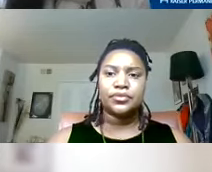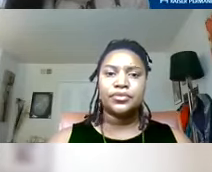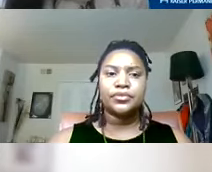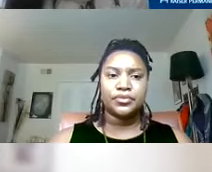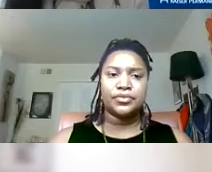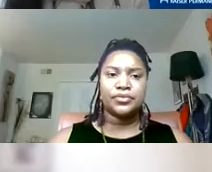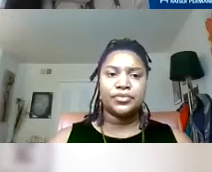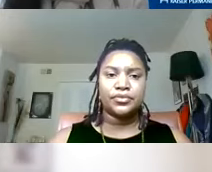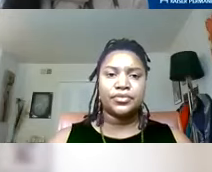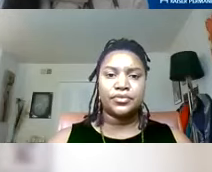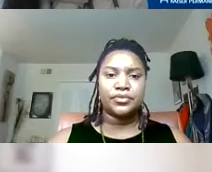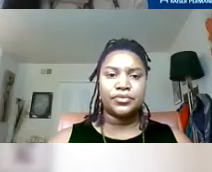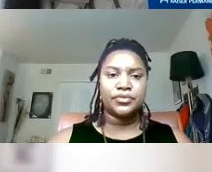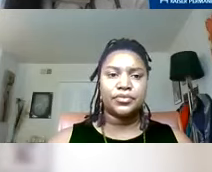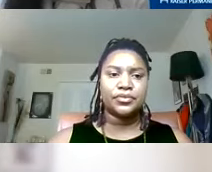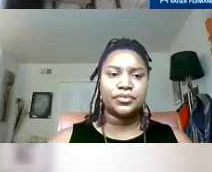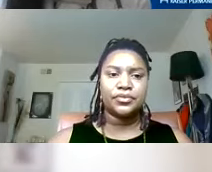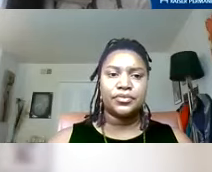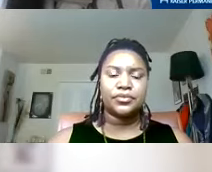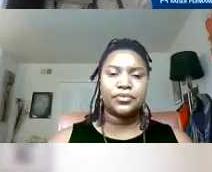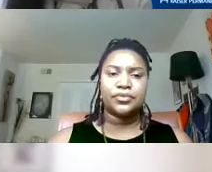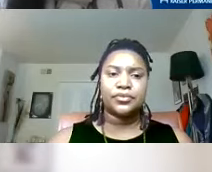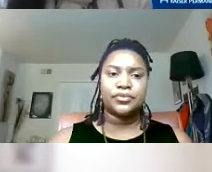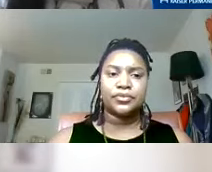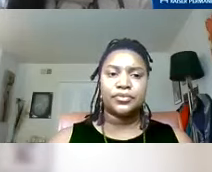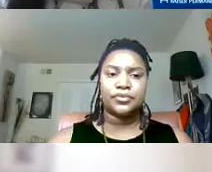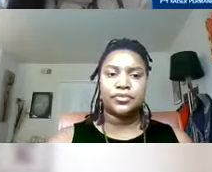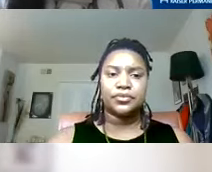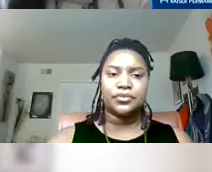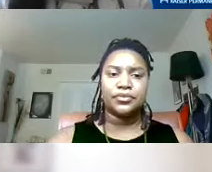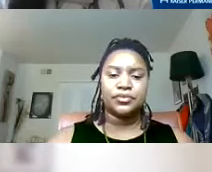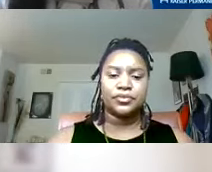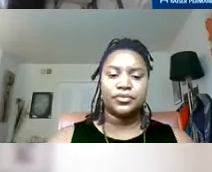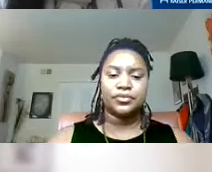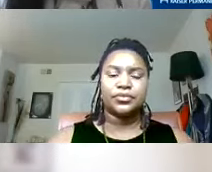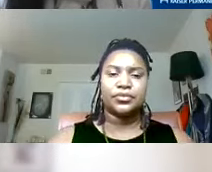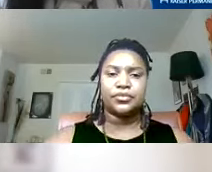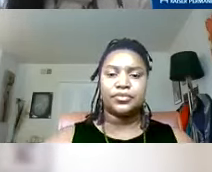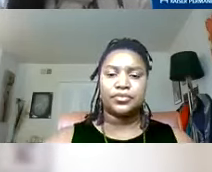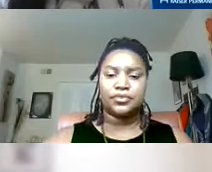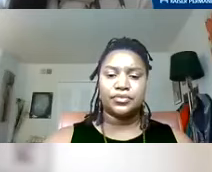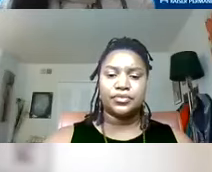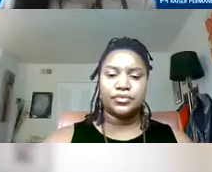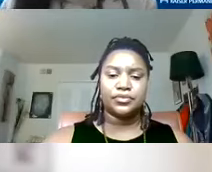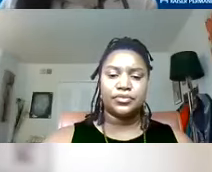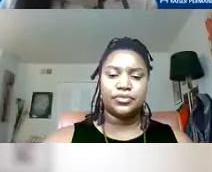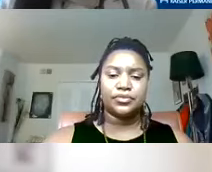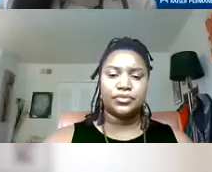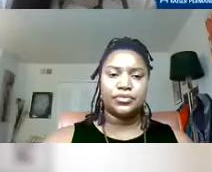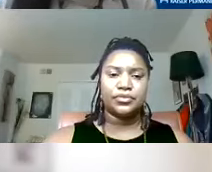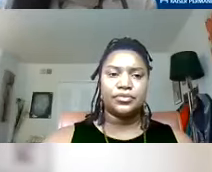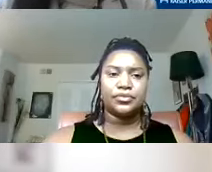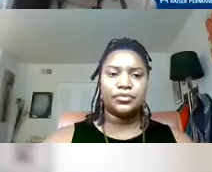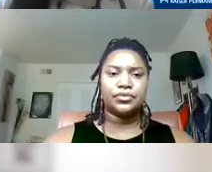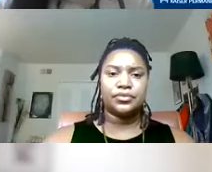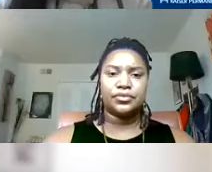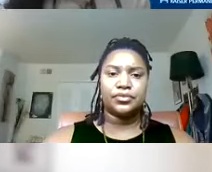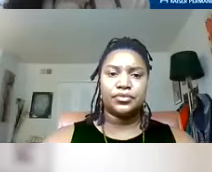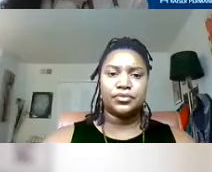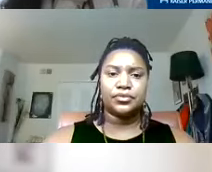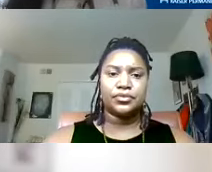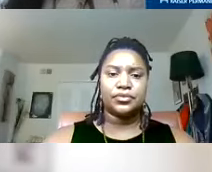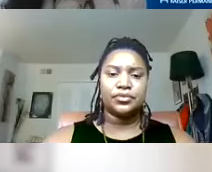like we see with tetanus, where people get it every 10 years. So I do think that that's one